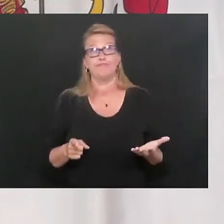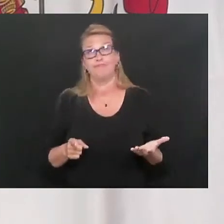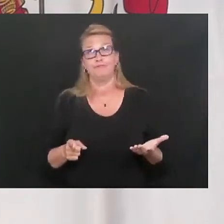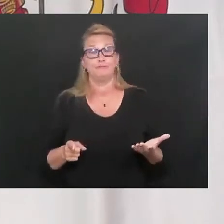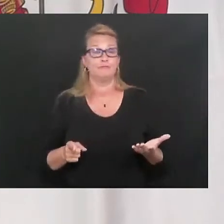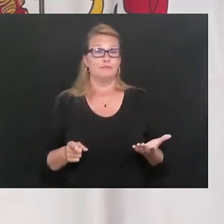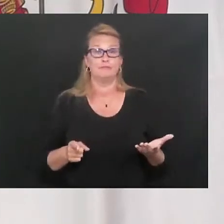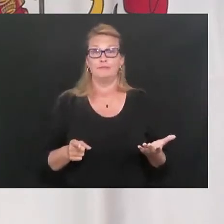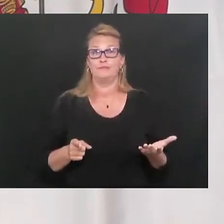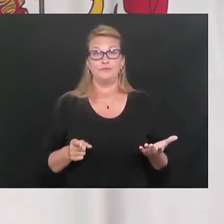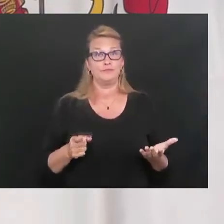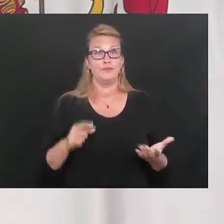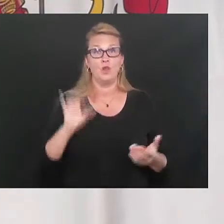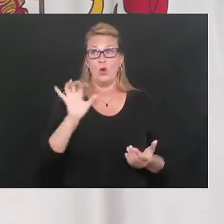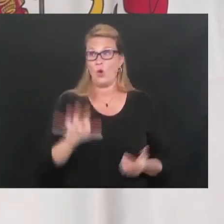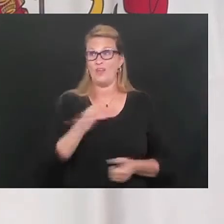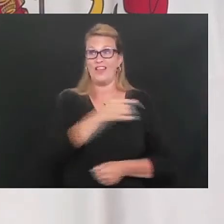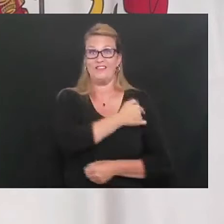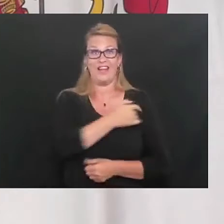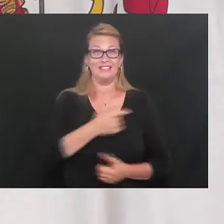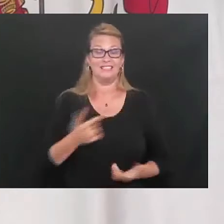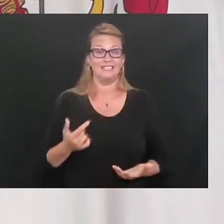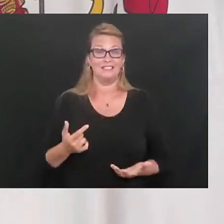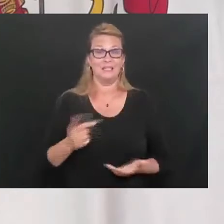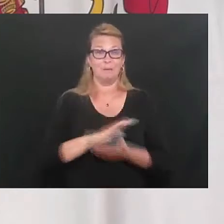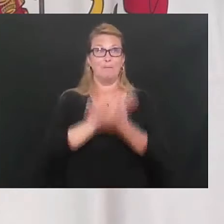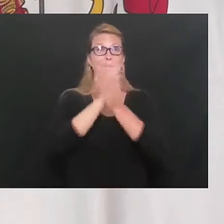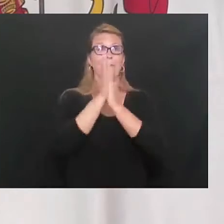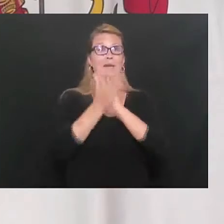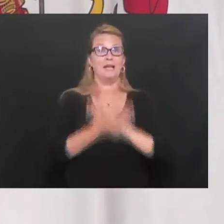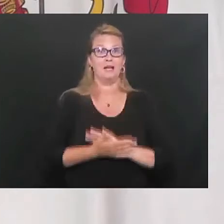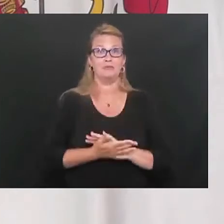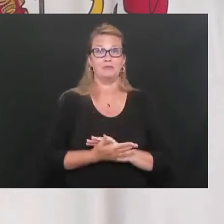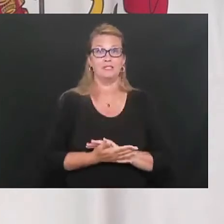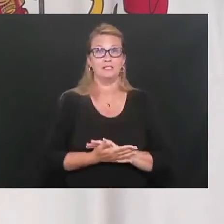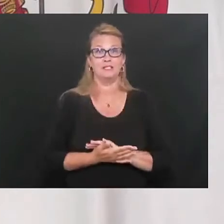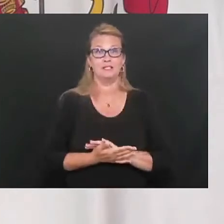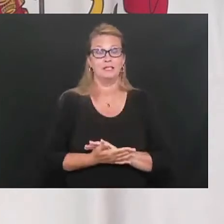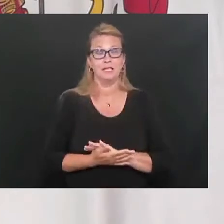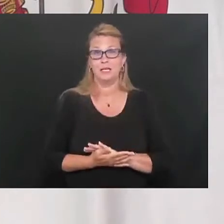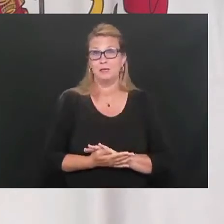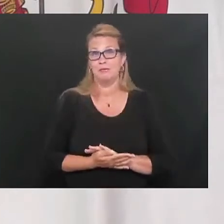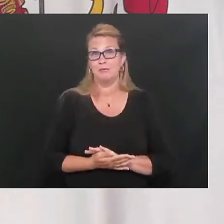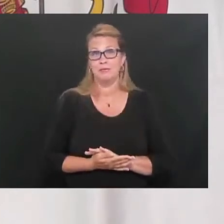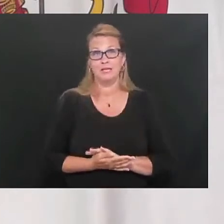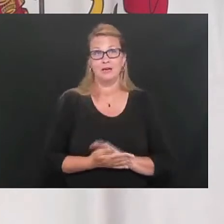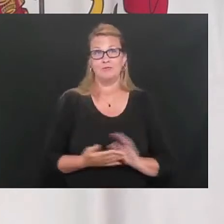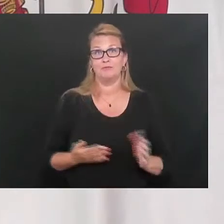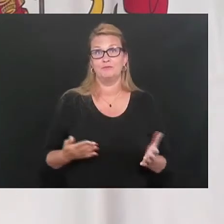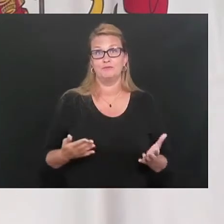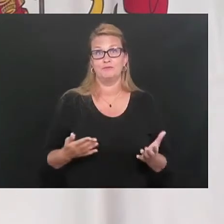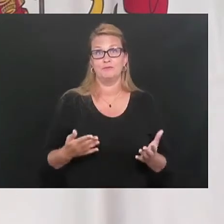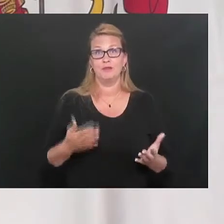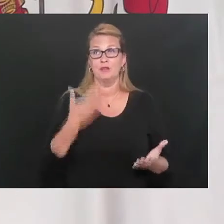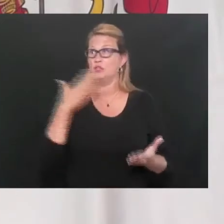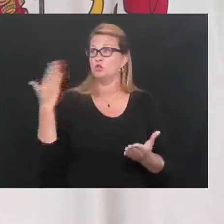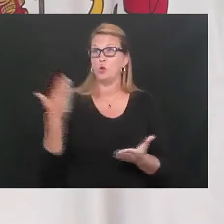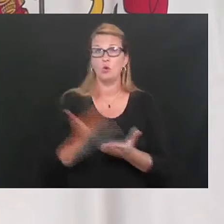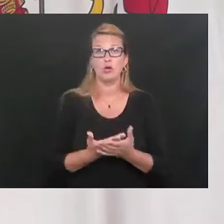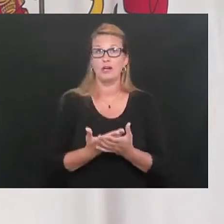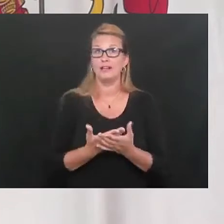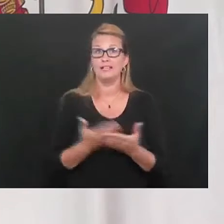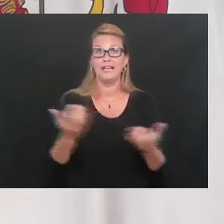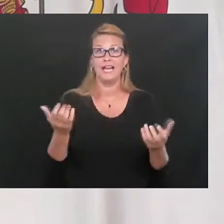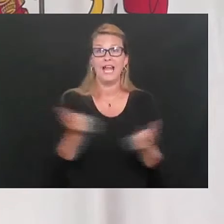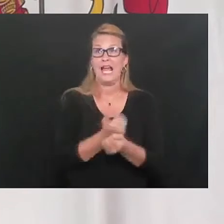may very well be that the vaccines become, or maybe they already are, you know, they become so good that